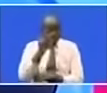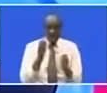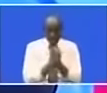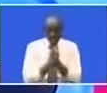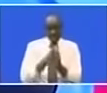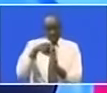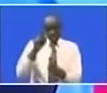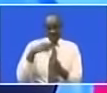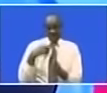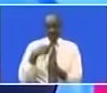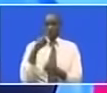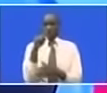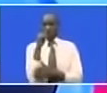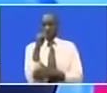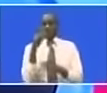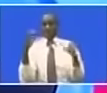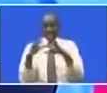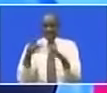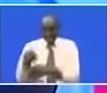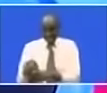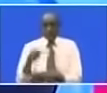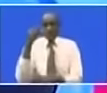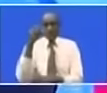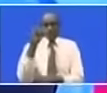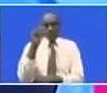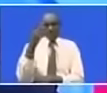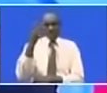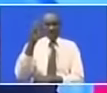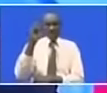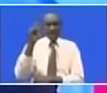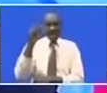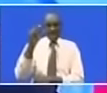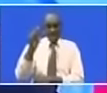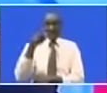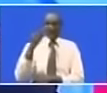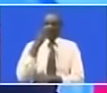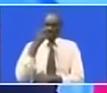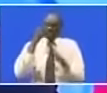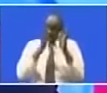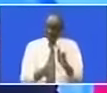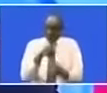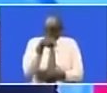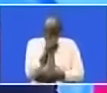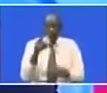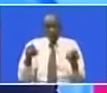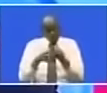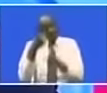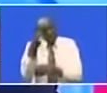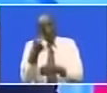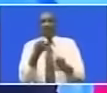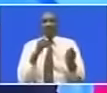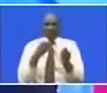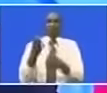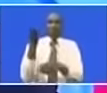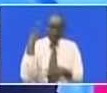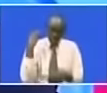up against the Law and Justice Party, while in Guatemala, a comedian with political experience, Jimmy Morales, goes up against